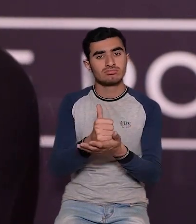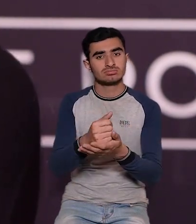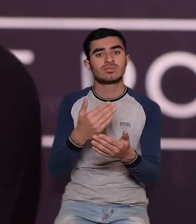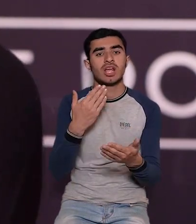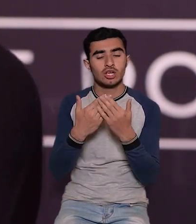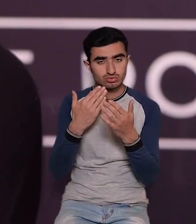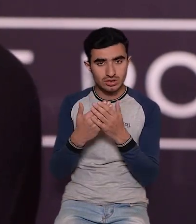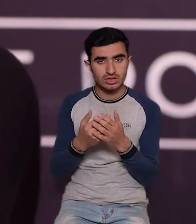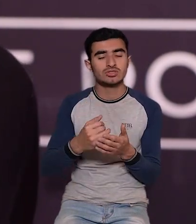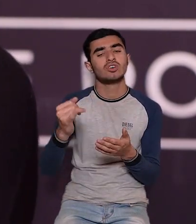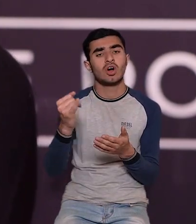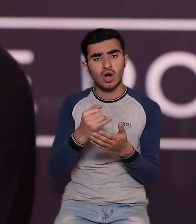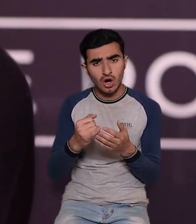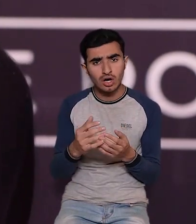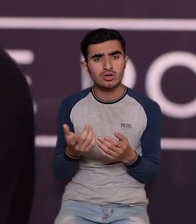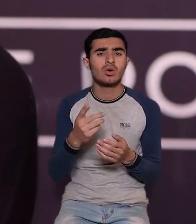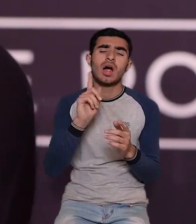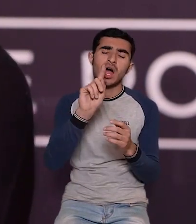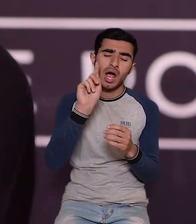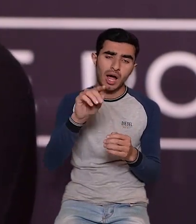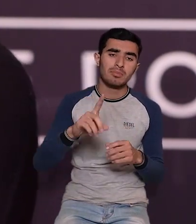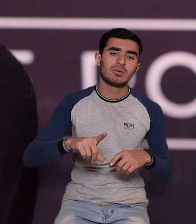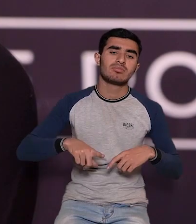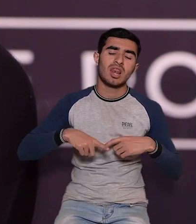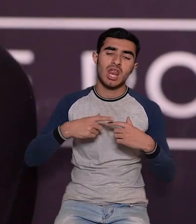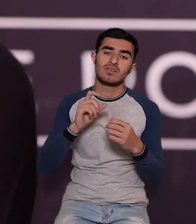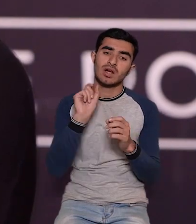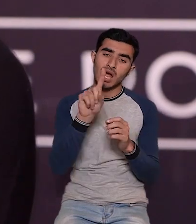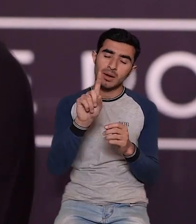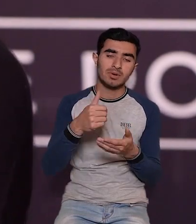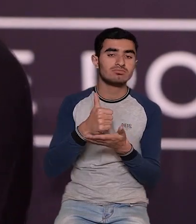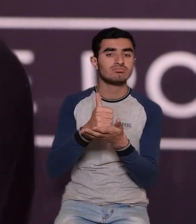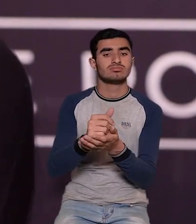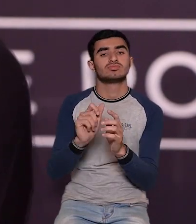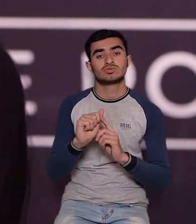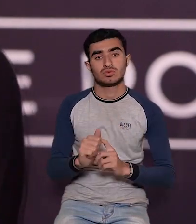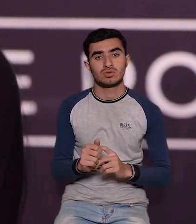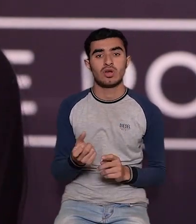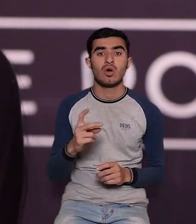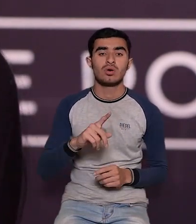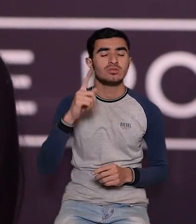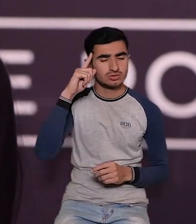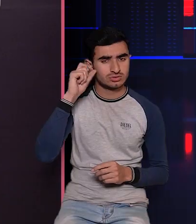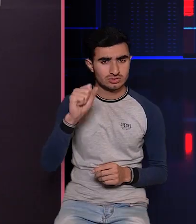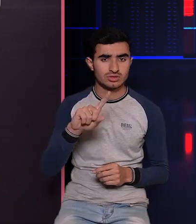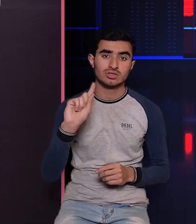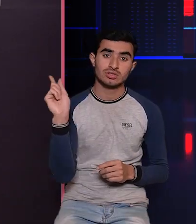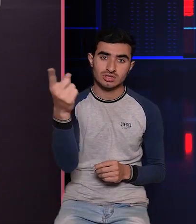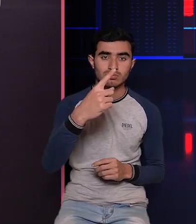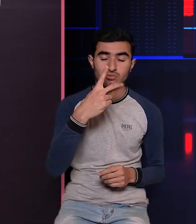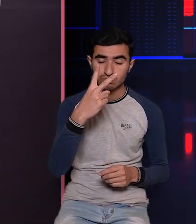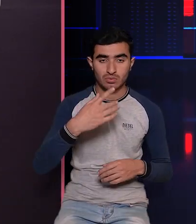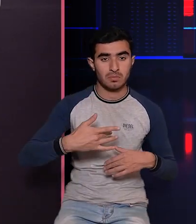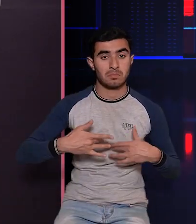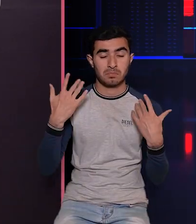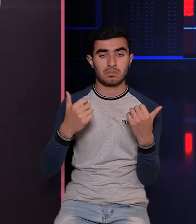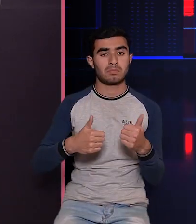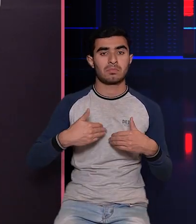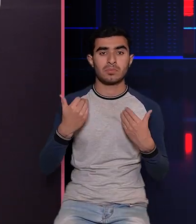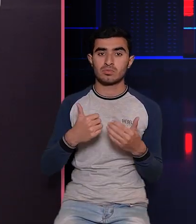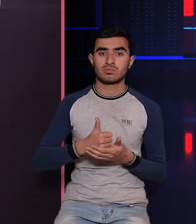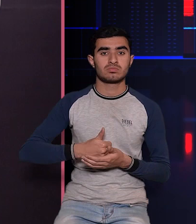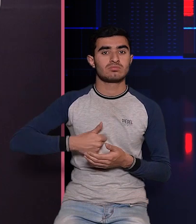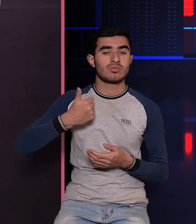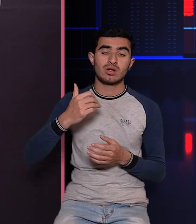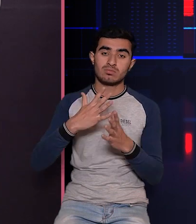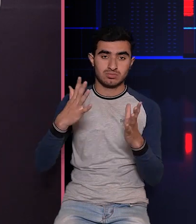get educated and find their journey, and certainly they will make you all very proud, all of us